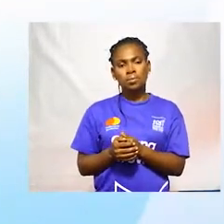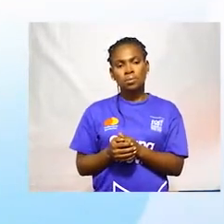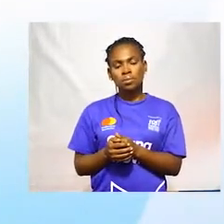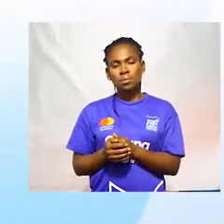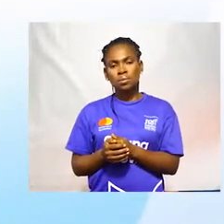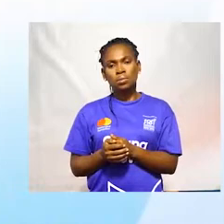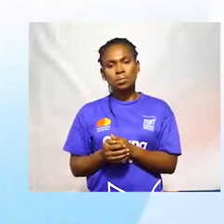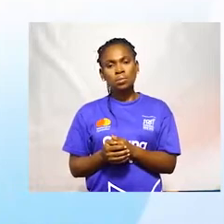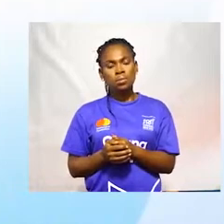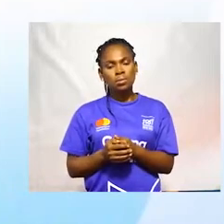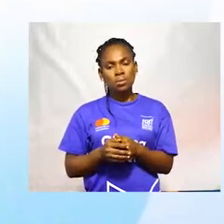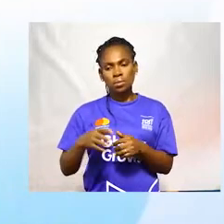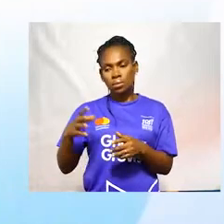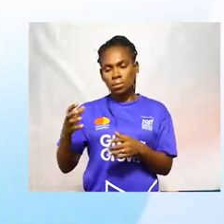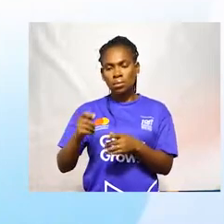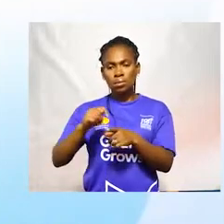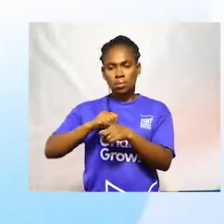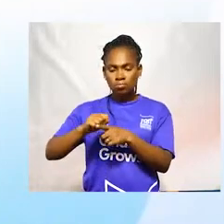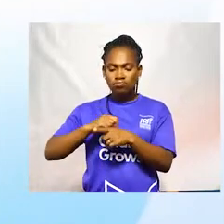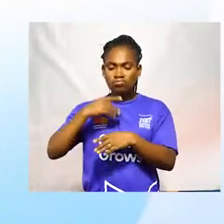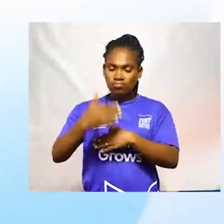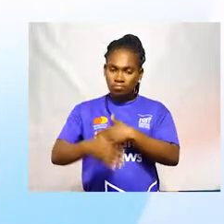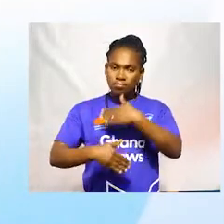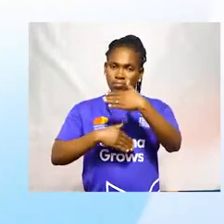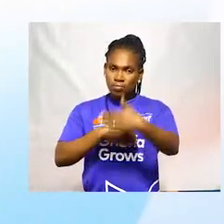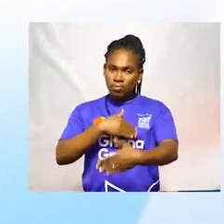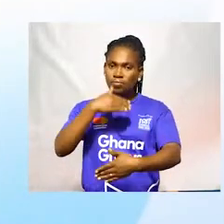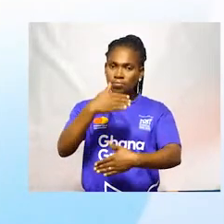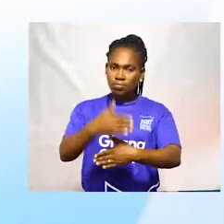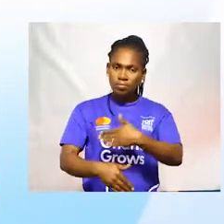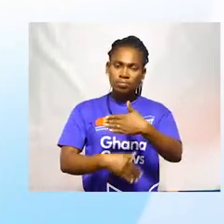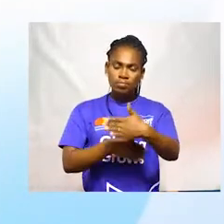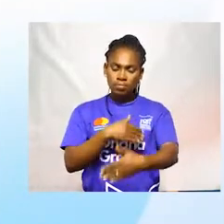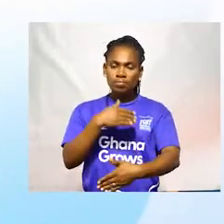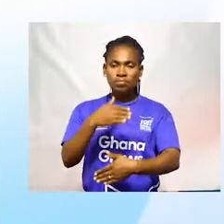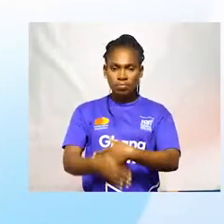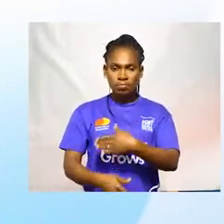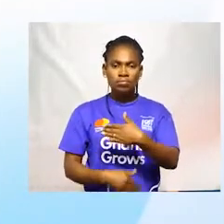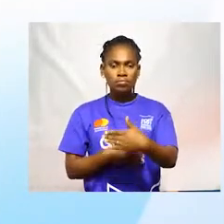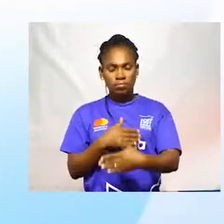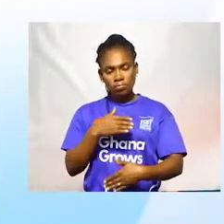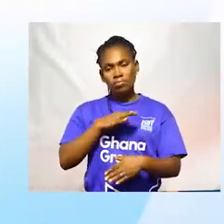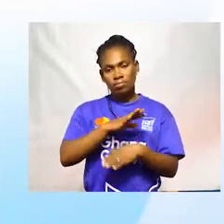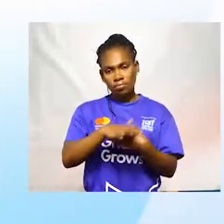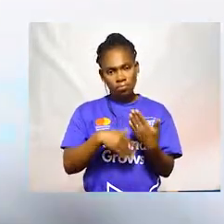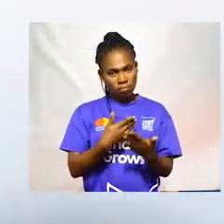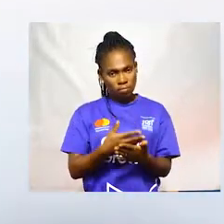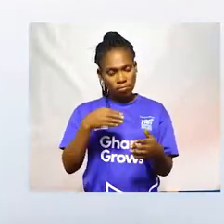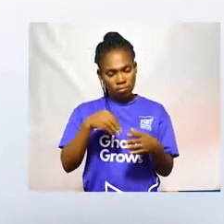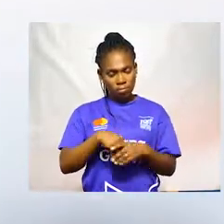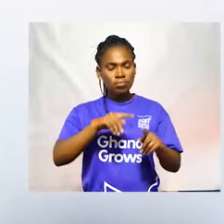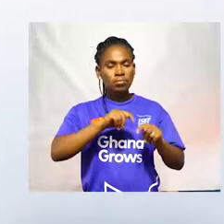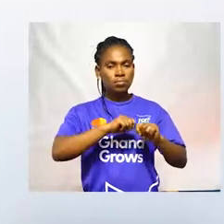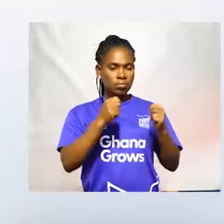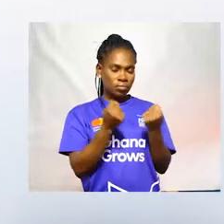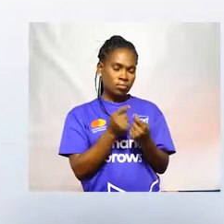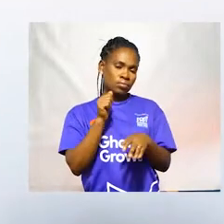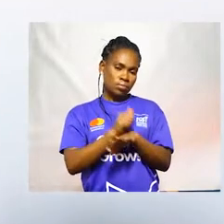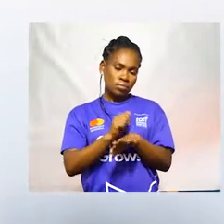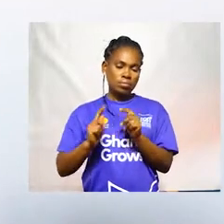IMF, took us through the process. The likes of Mark Jordan, Degajo, were all part of the team, and we worked